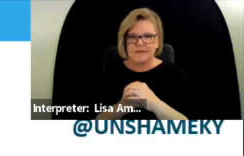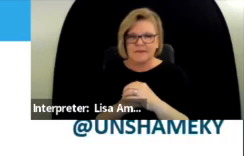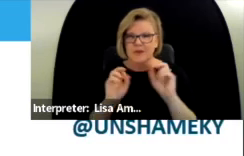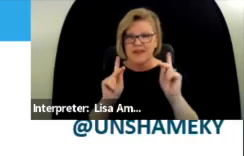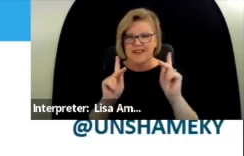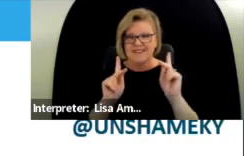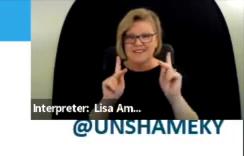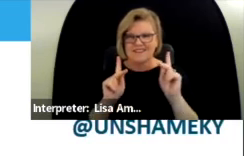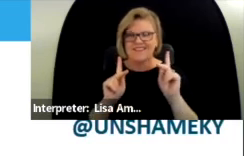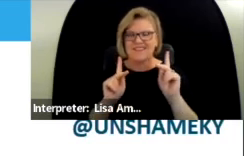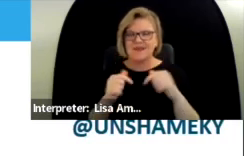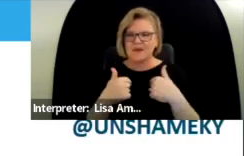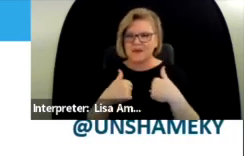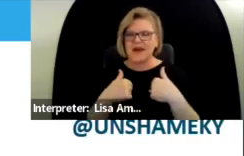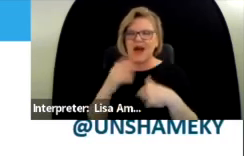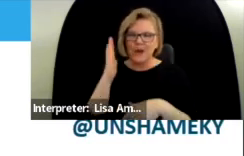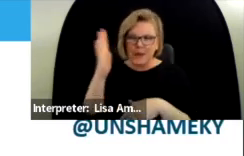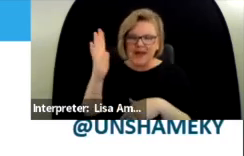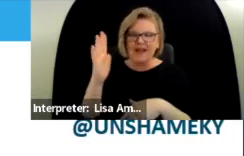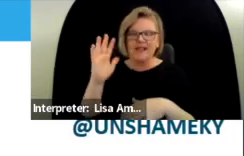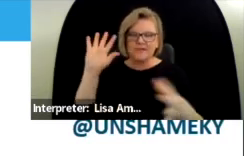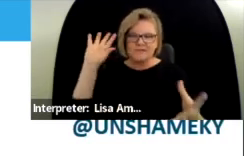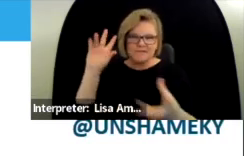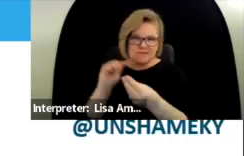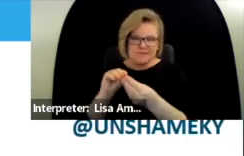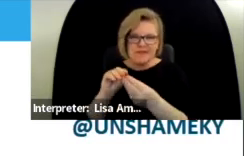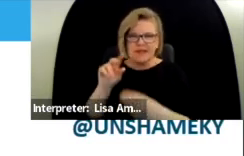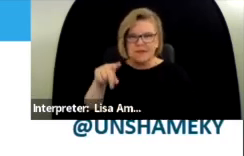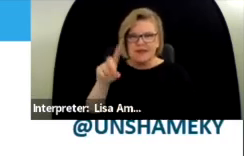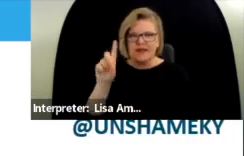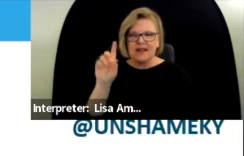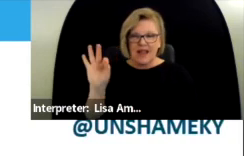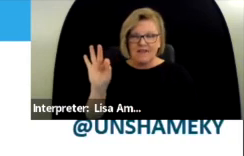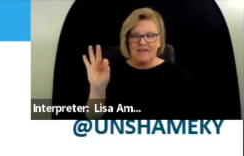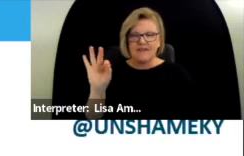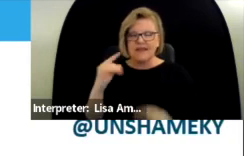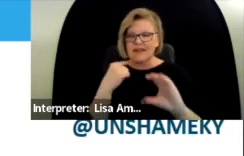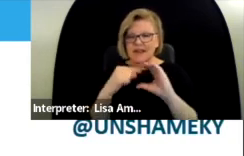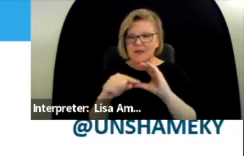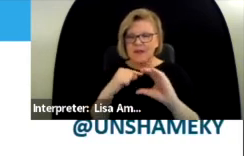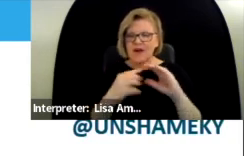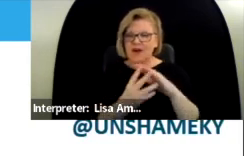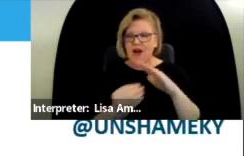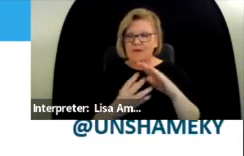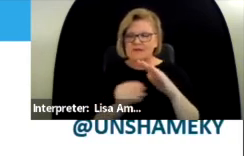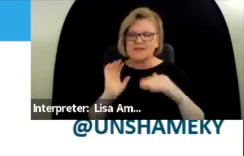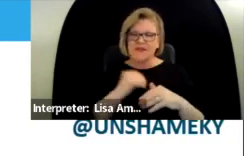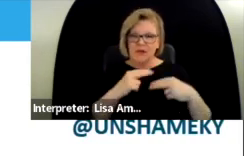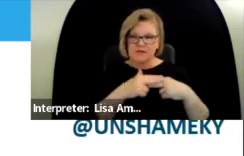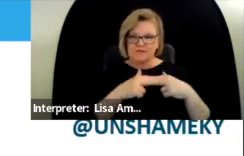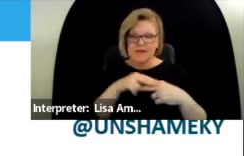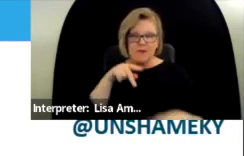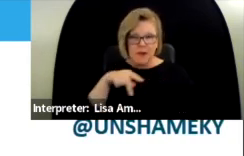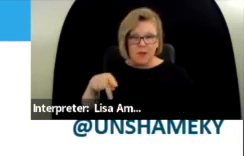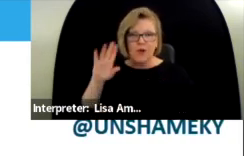Okay, so I will put together a PDF and email out copies of the PowerPoint slide, and links